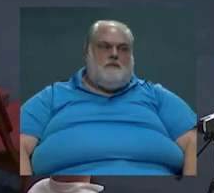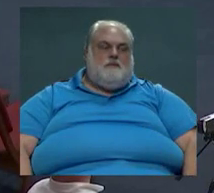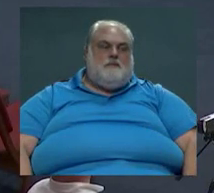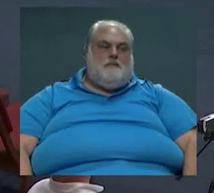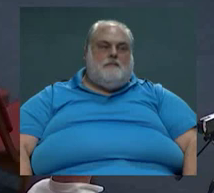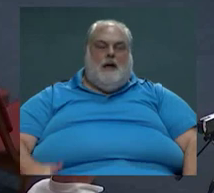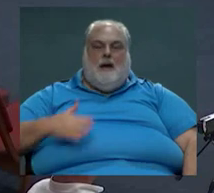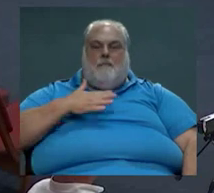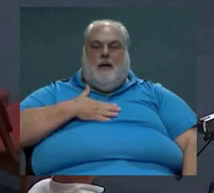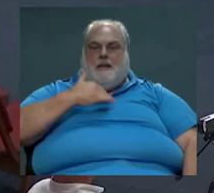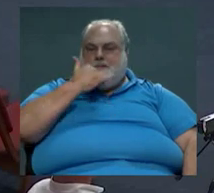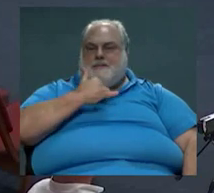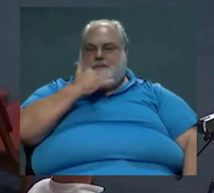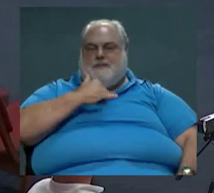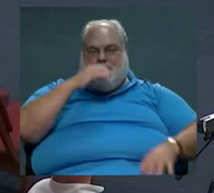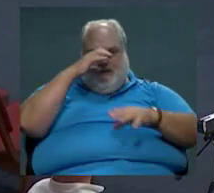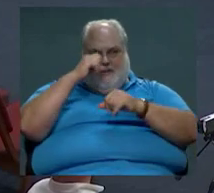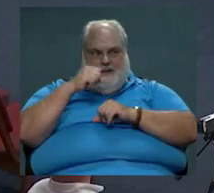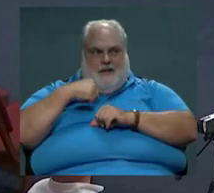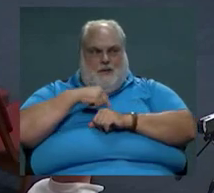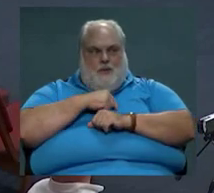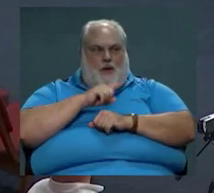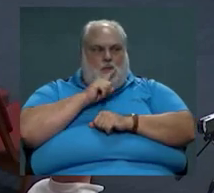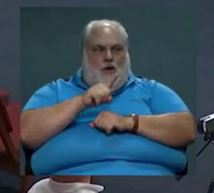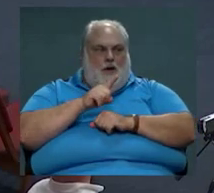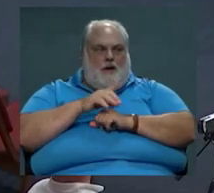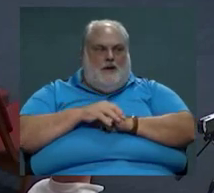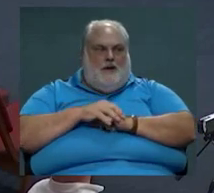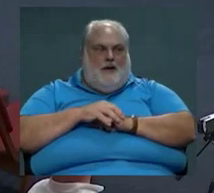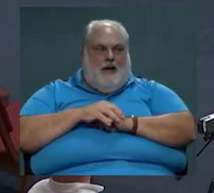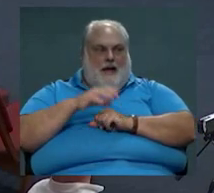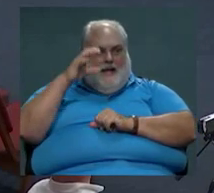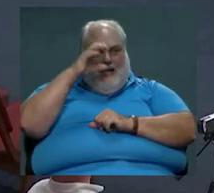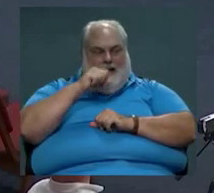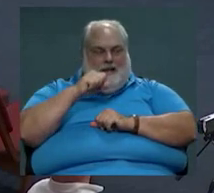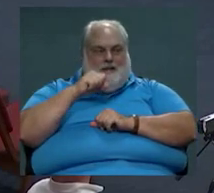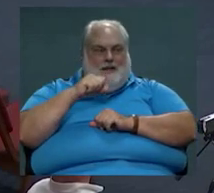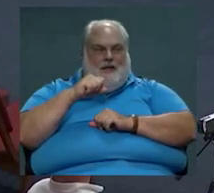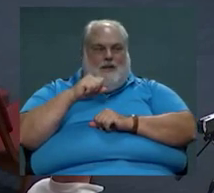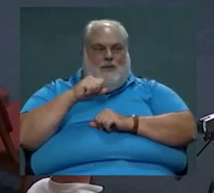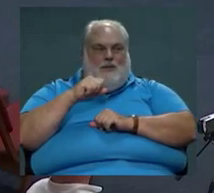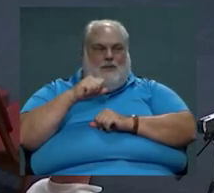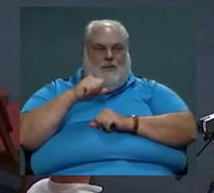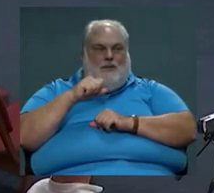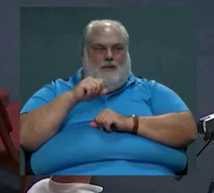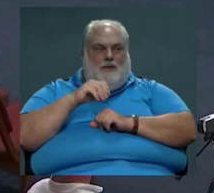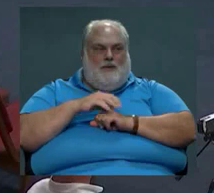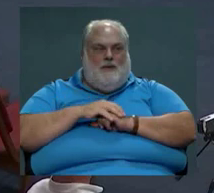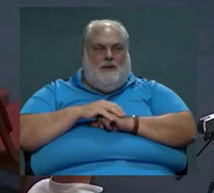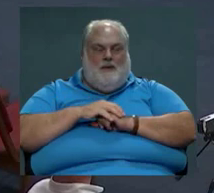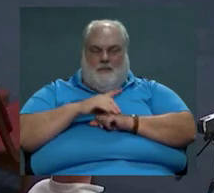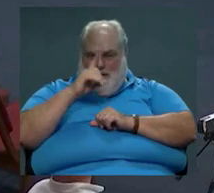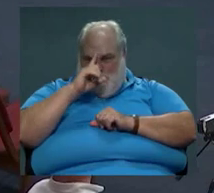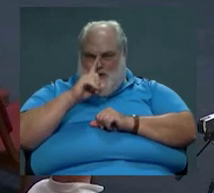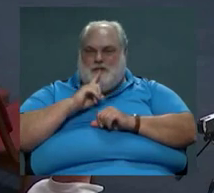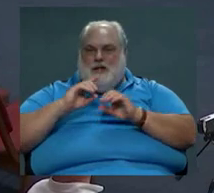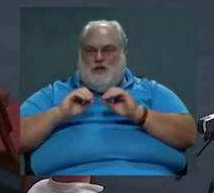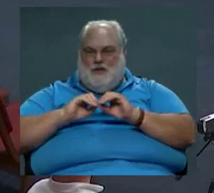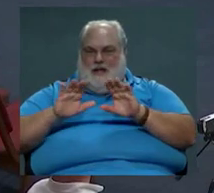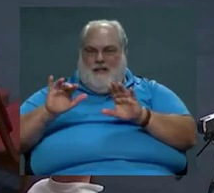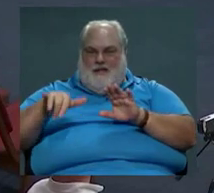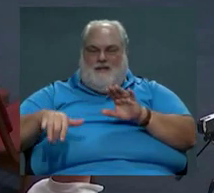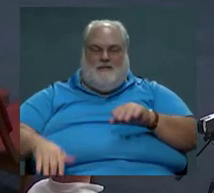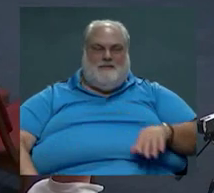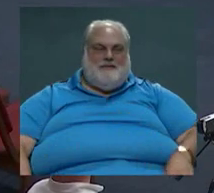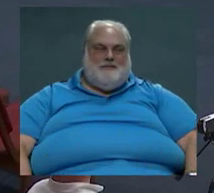All right. My former president over there said we were, but I guess we'll have to make sure they understand that as well.